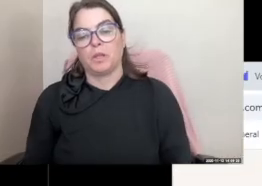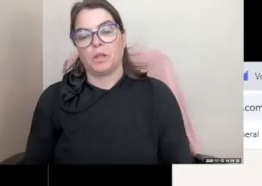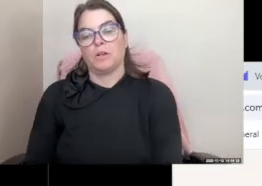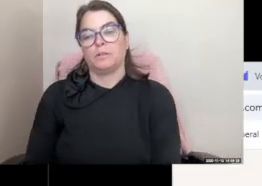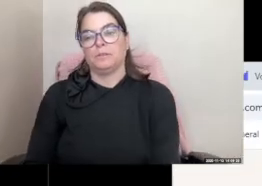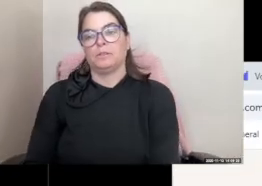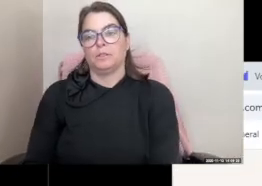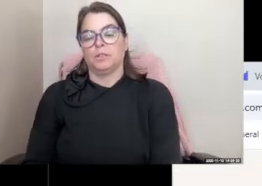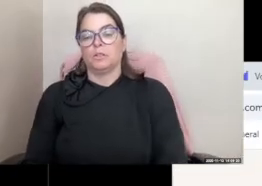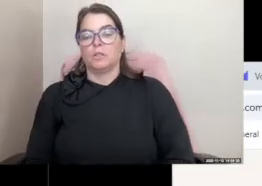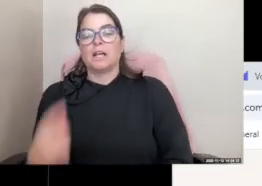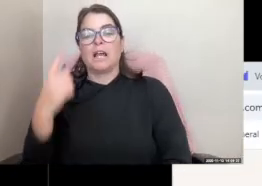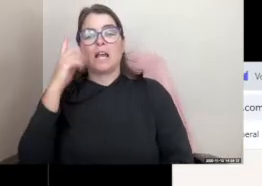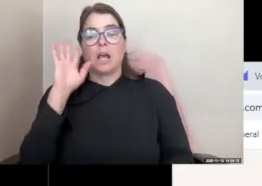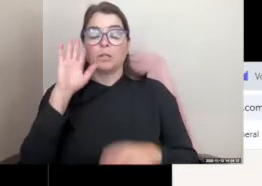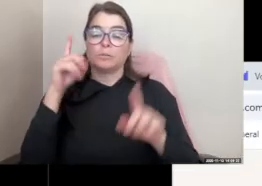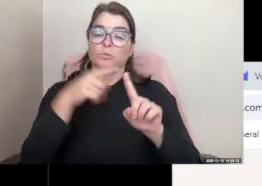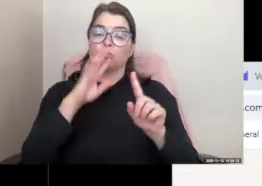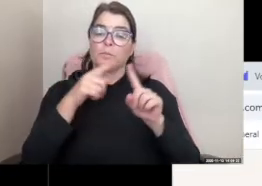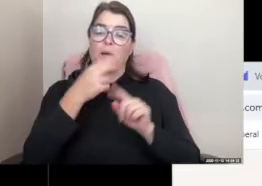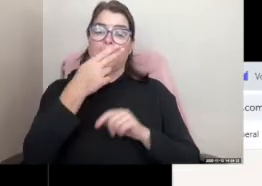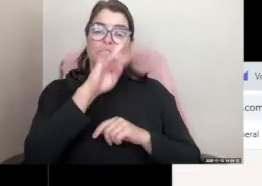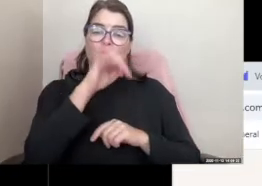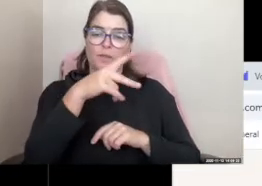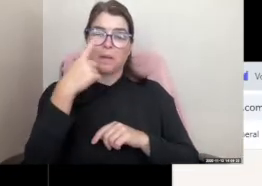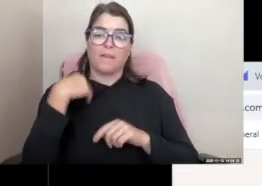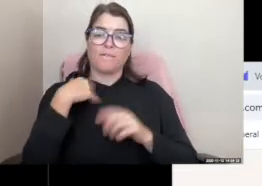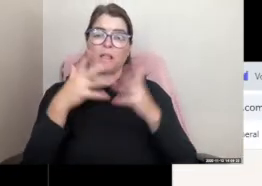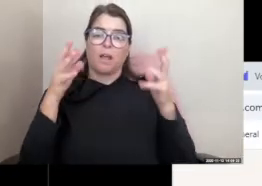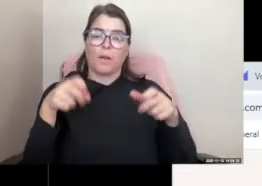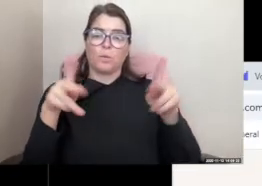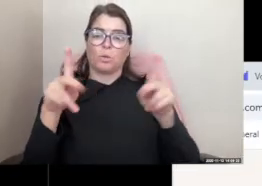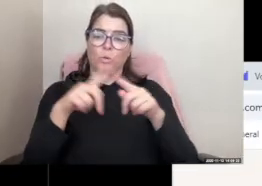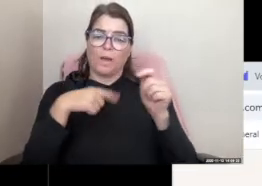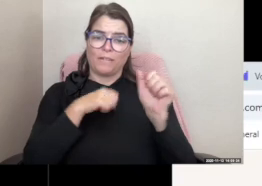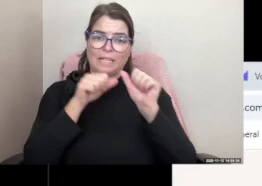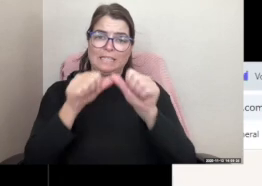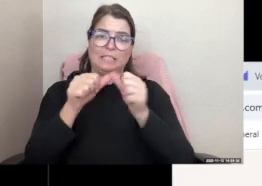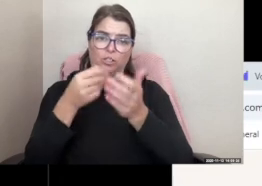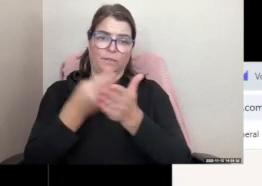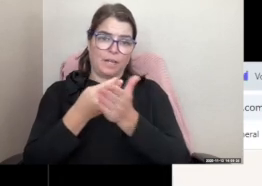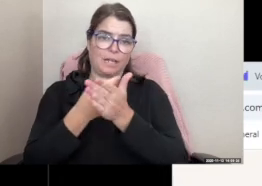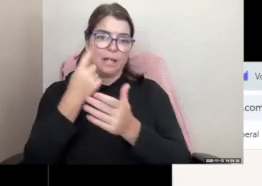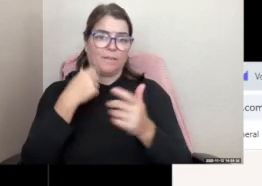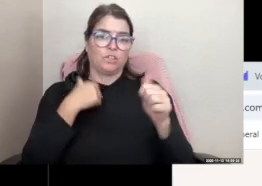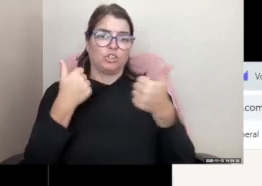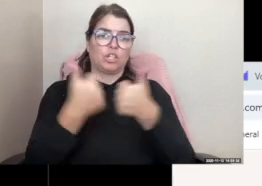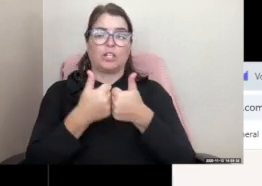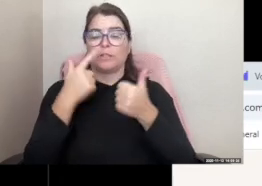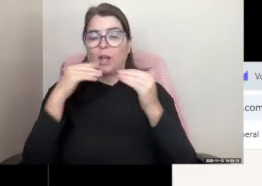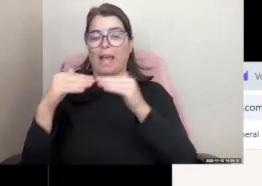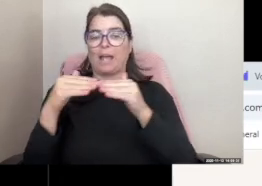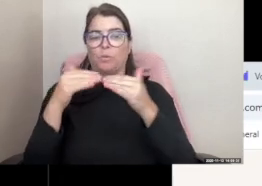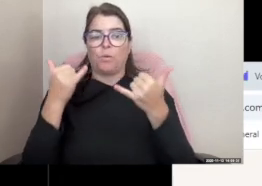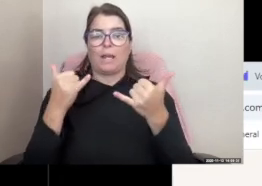Hi, Lisa, Tom's Truck Center. So I answered no. I don't think it's reflective of the market, given the current